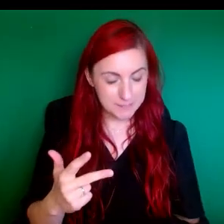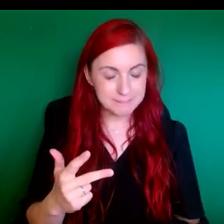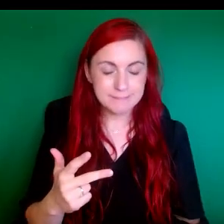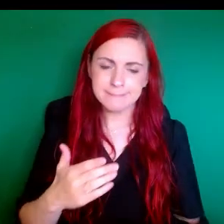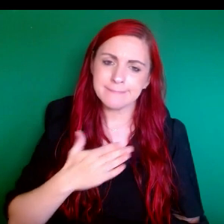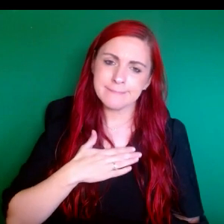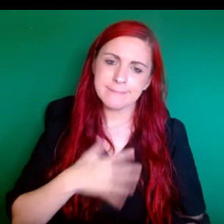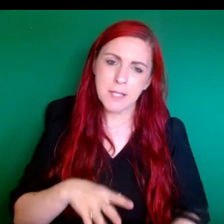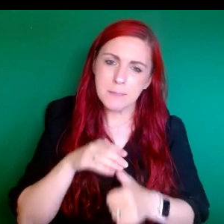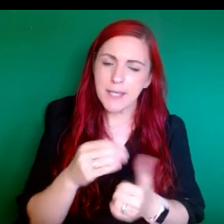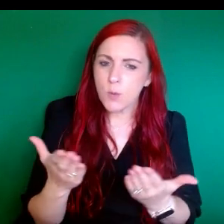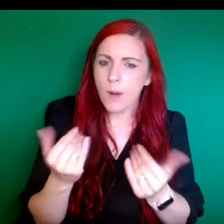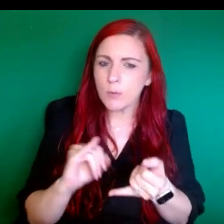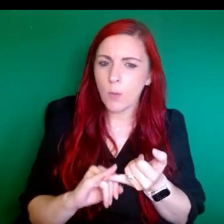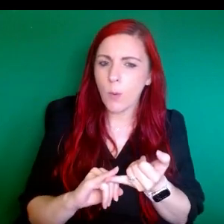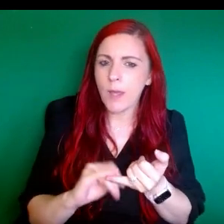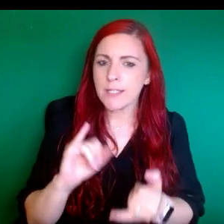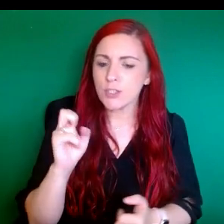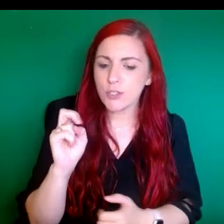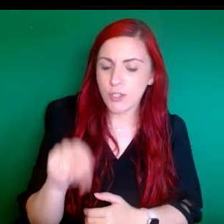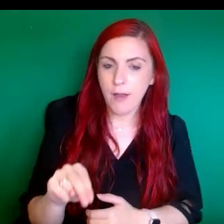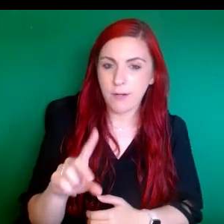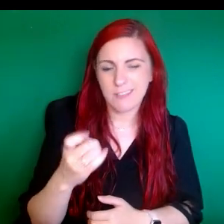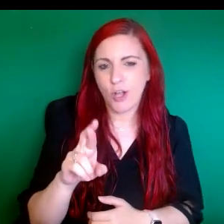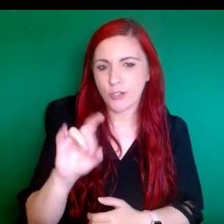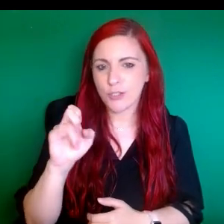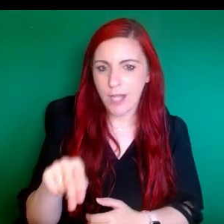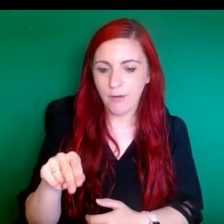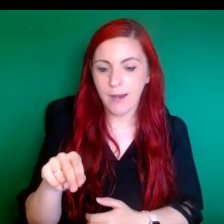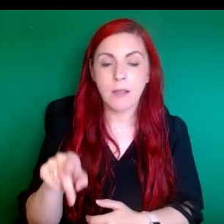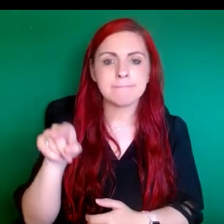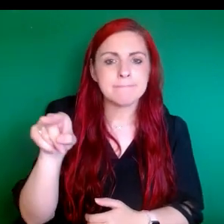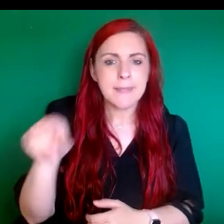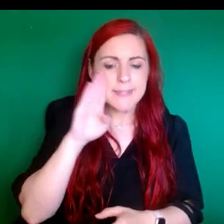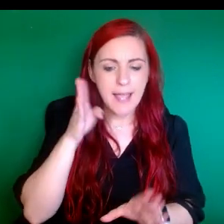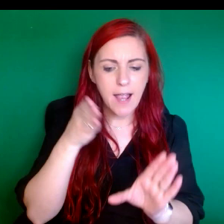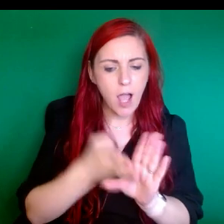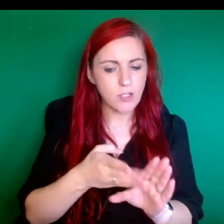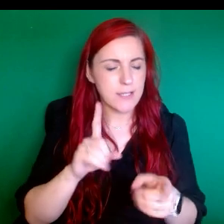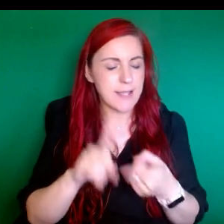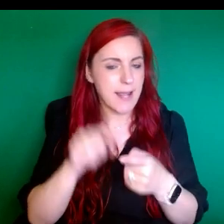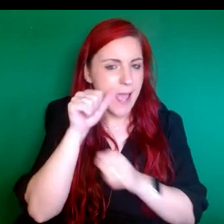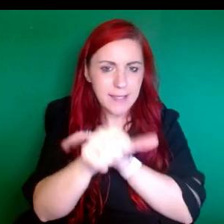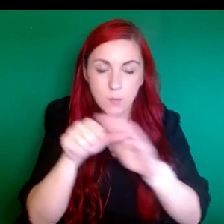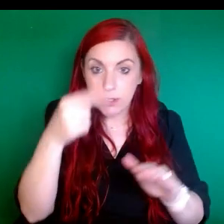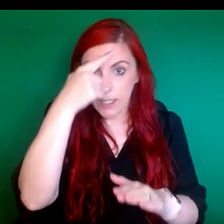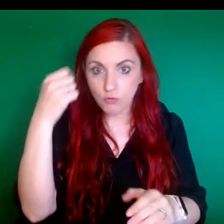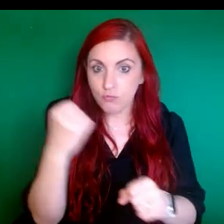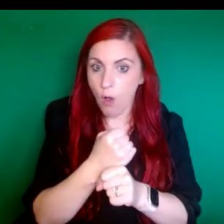speaker, Dr. Sharon Lambert, psychologist and expert in trauma-informed practice. We look forward to hearing from you, Sharon, a little